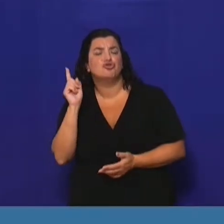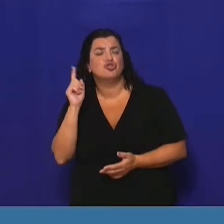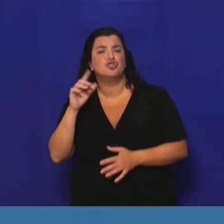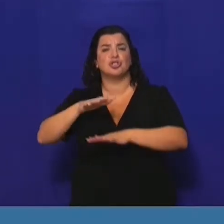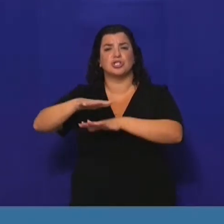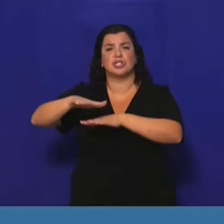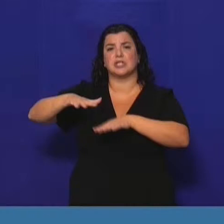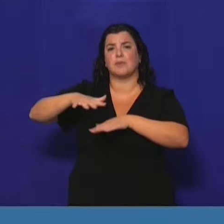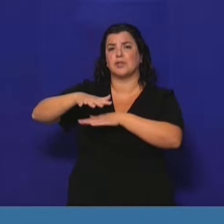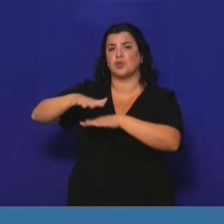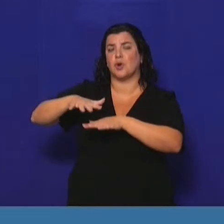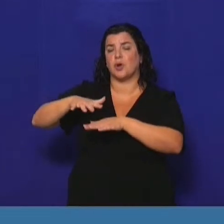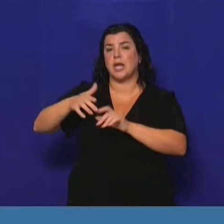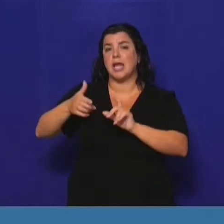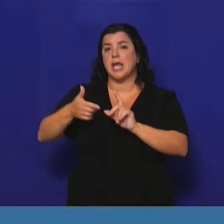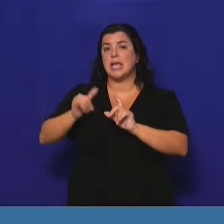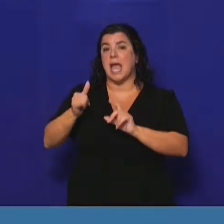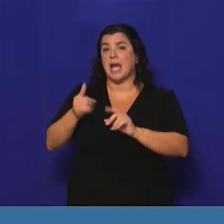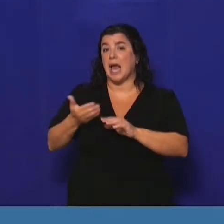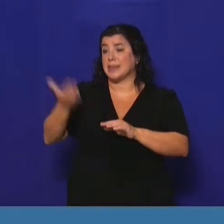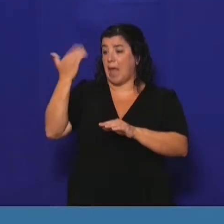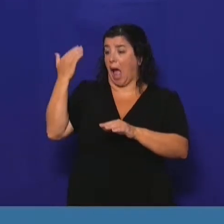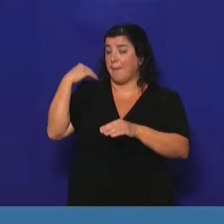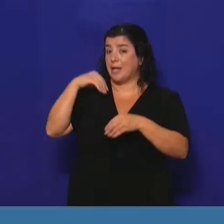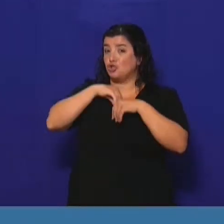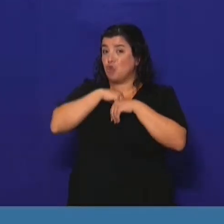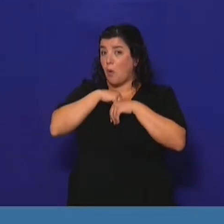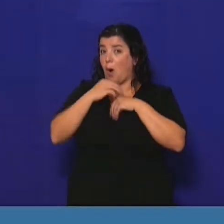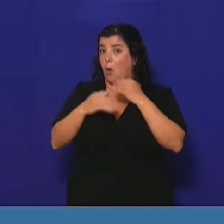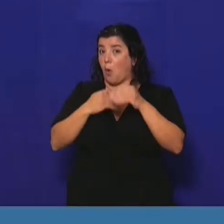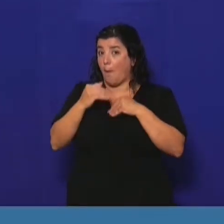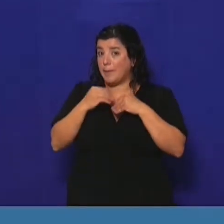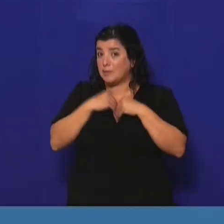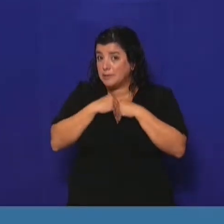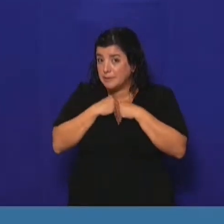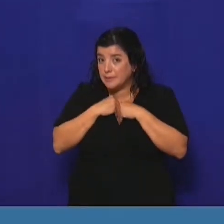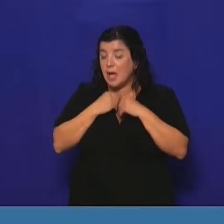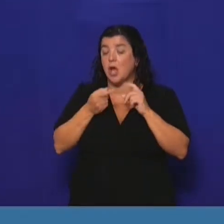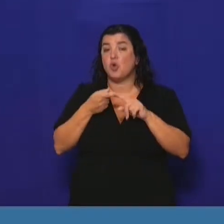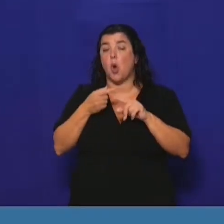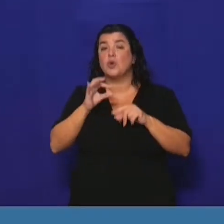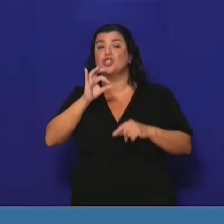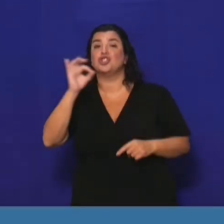is-sitwazzjoni jekk huwiex remains ta' virus li kien hemmhekk jew vera kienx reinfection.